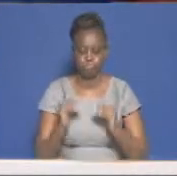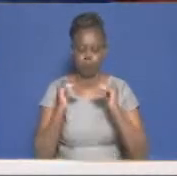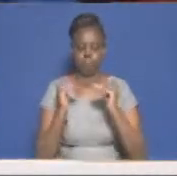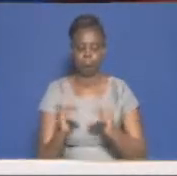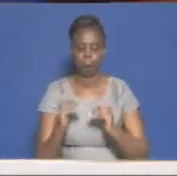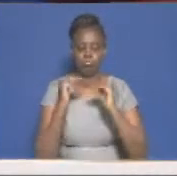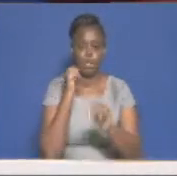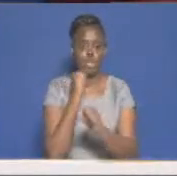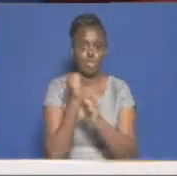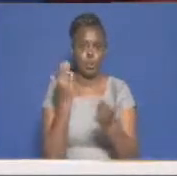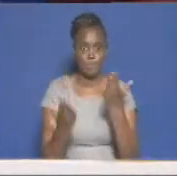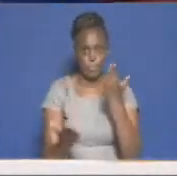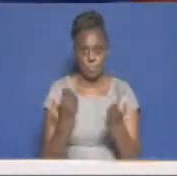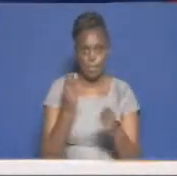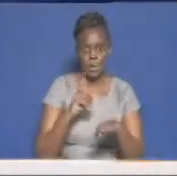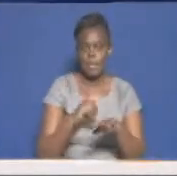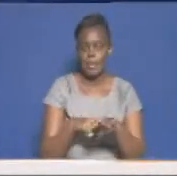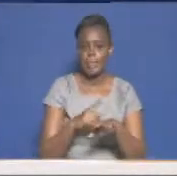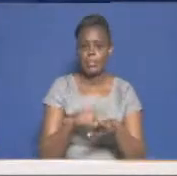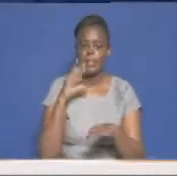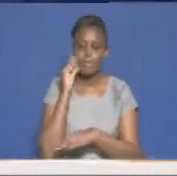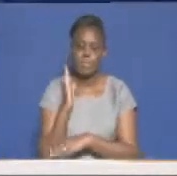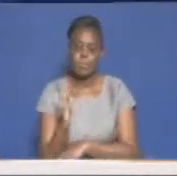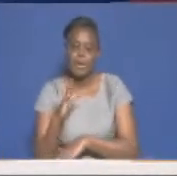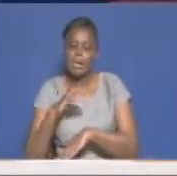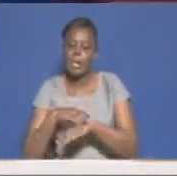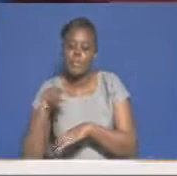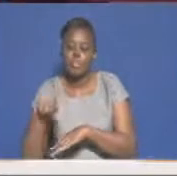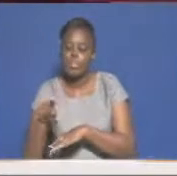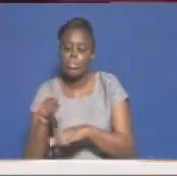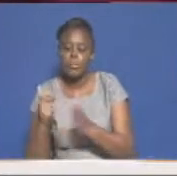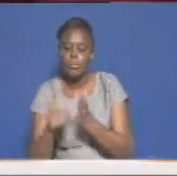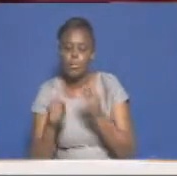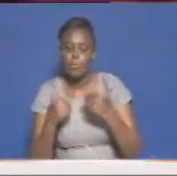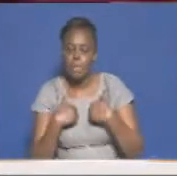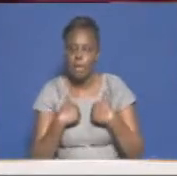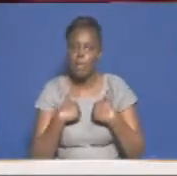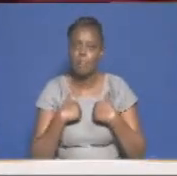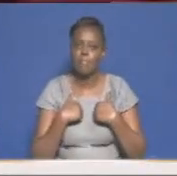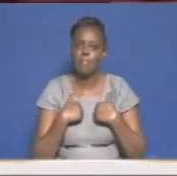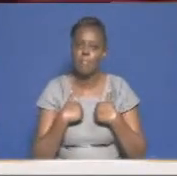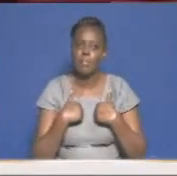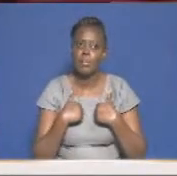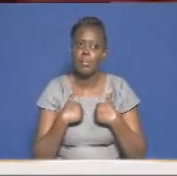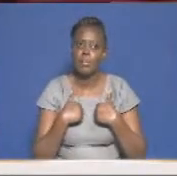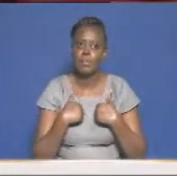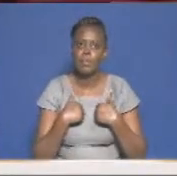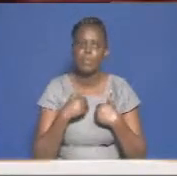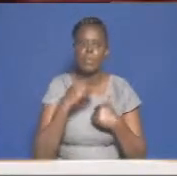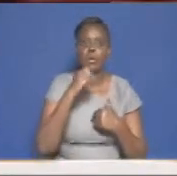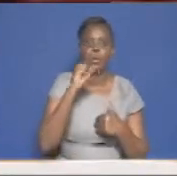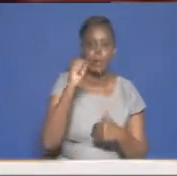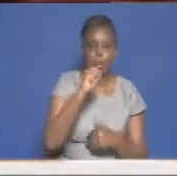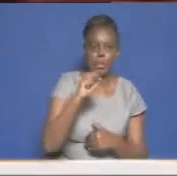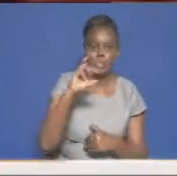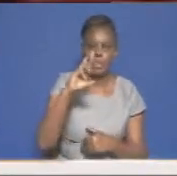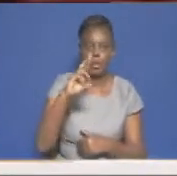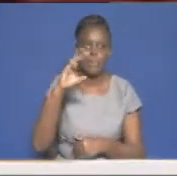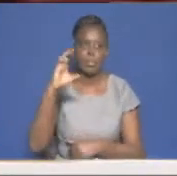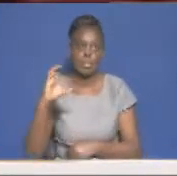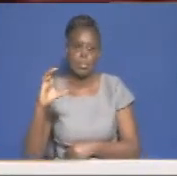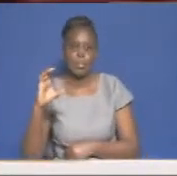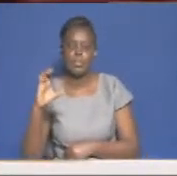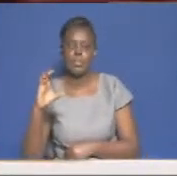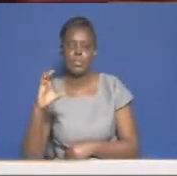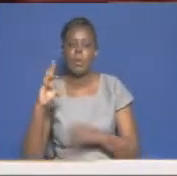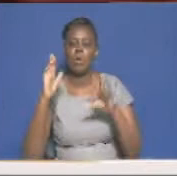evaluation. So when, Speaker, you find yourself in trouble a lot sometimes with SRC, you've just spoken on it,